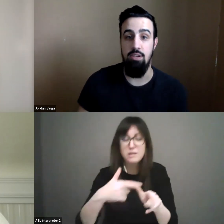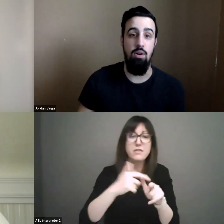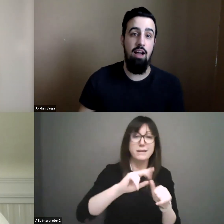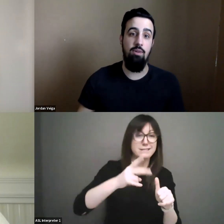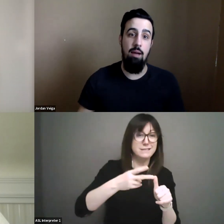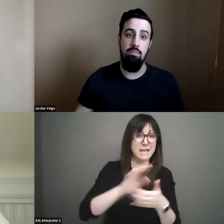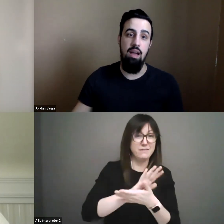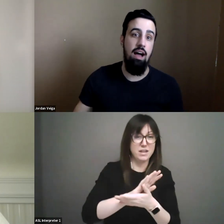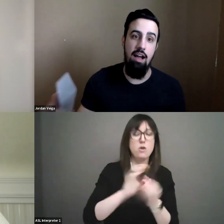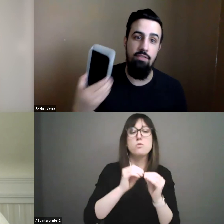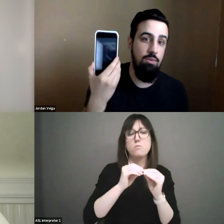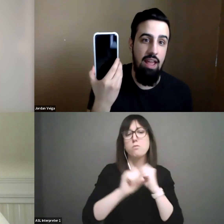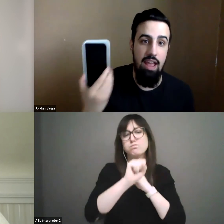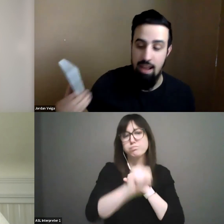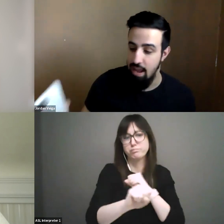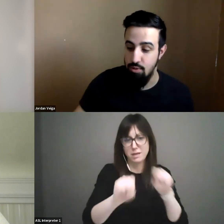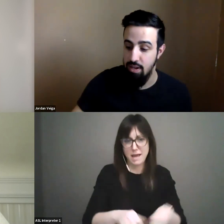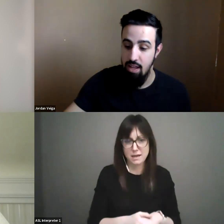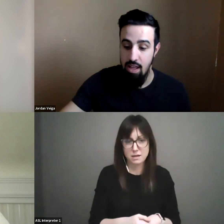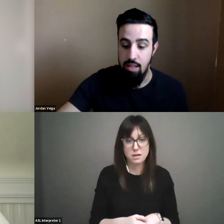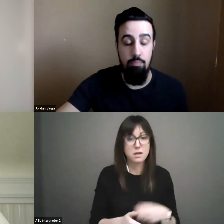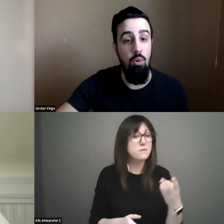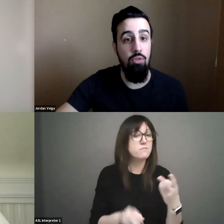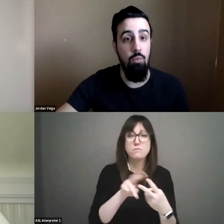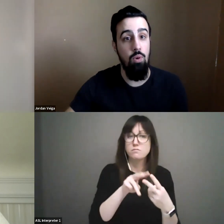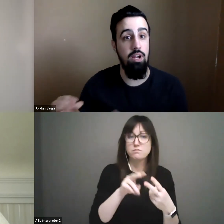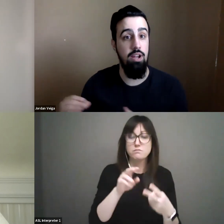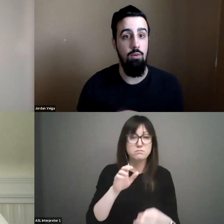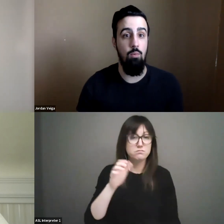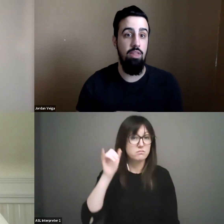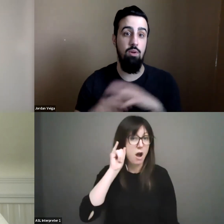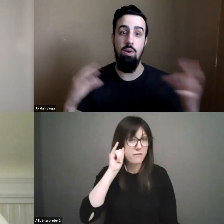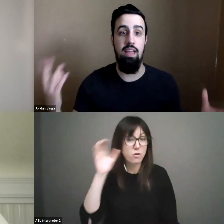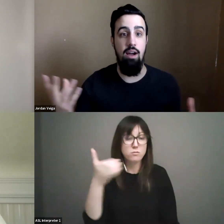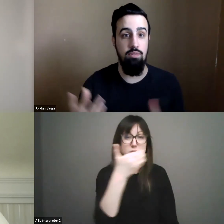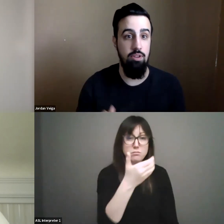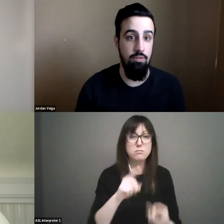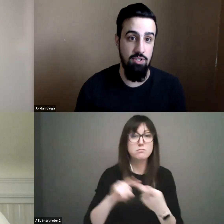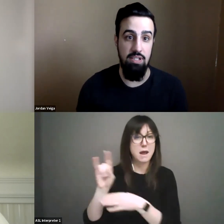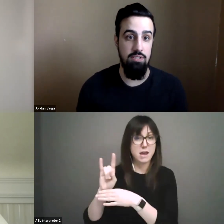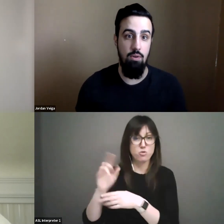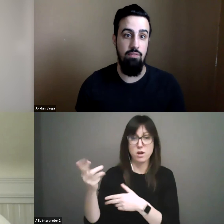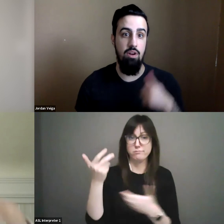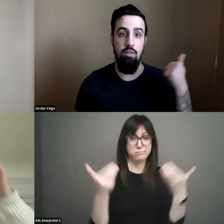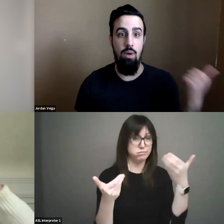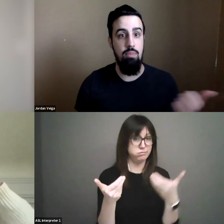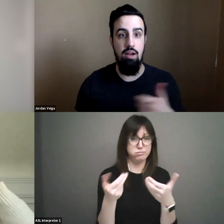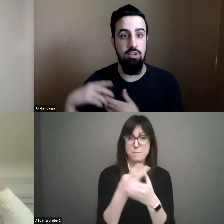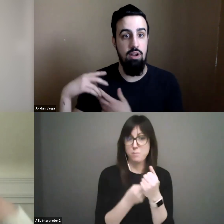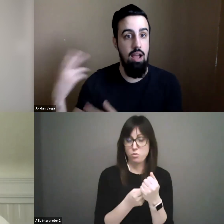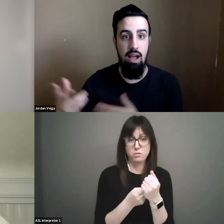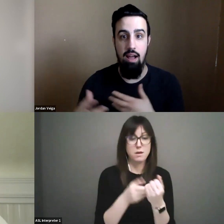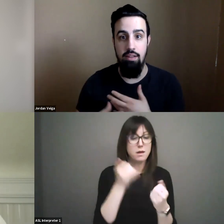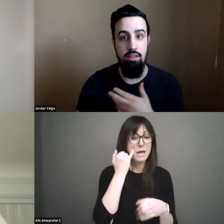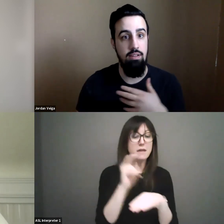Yeah, so iPhone app, iPhone and Android, they both work with your account universally. So if you're on the web